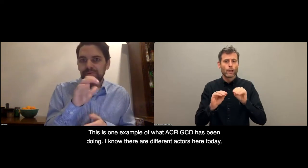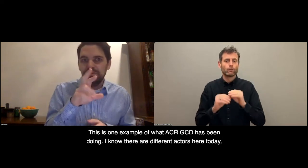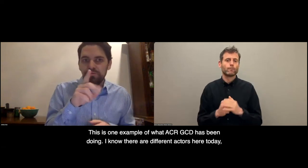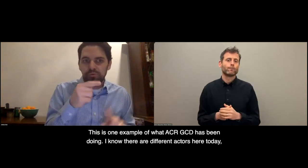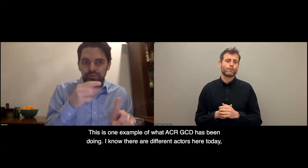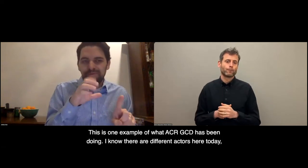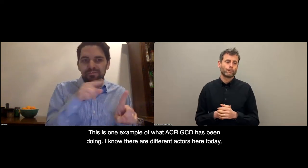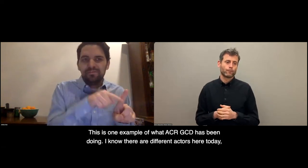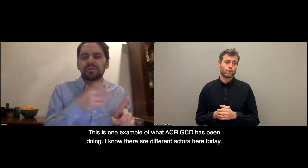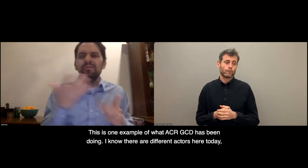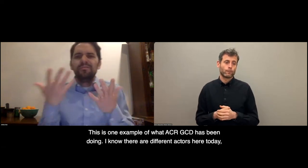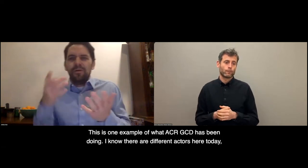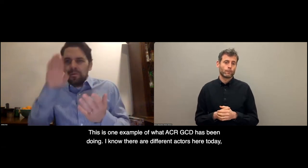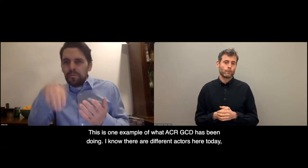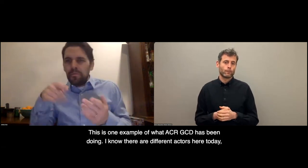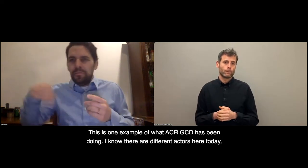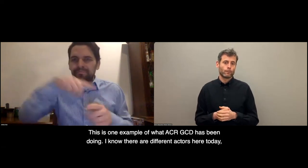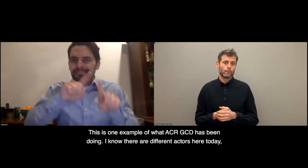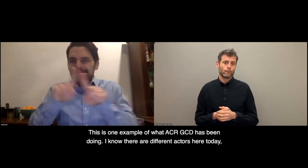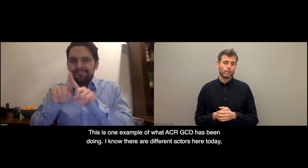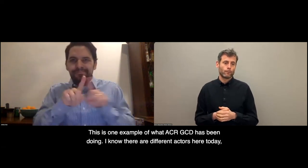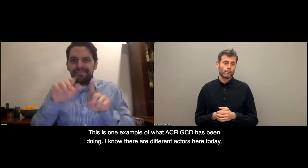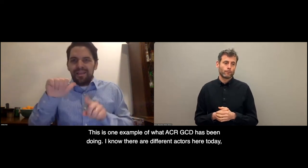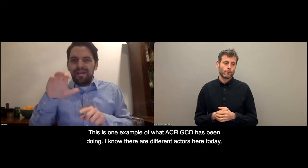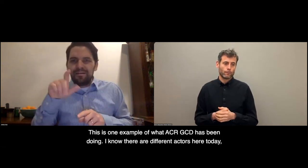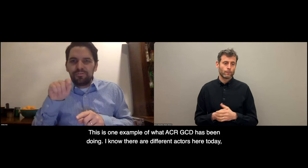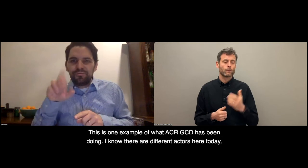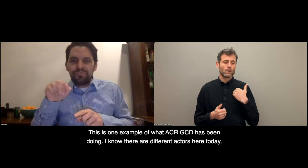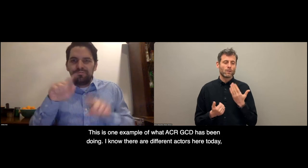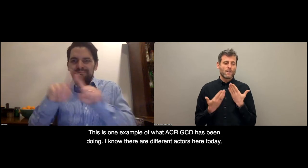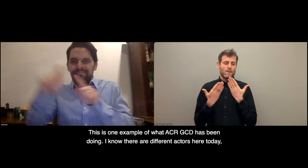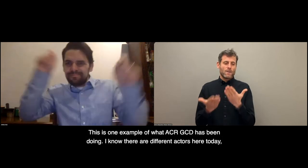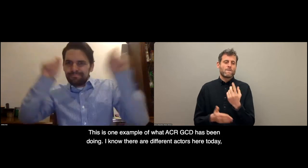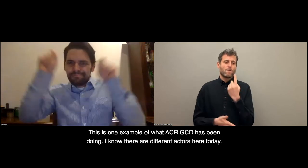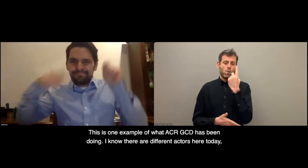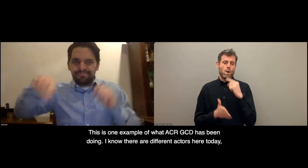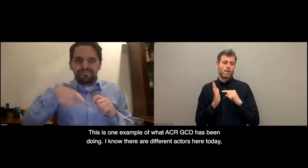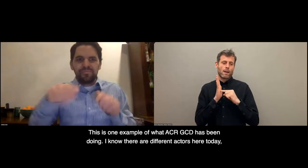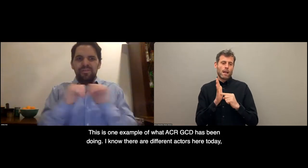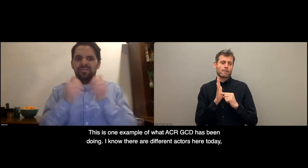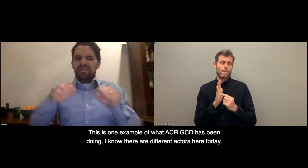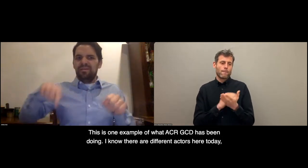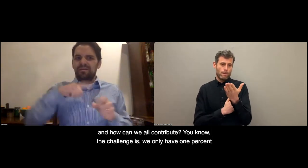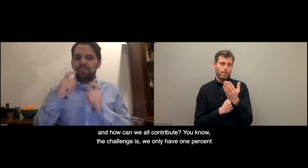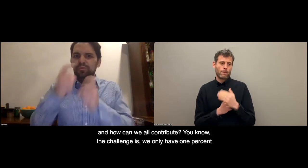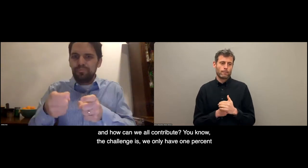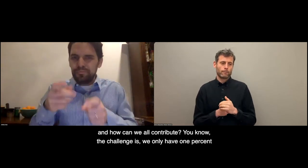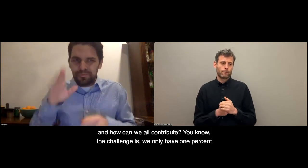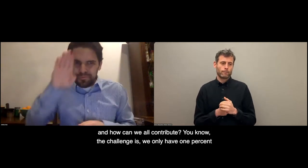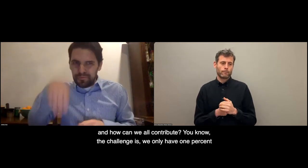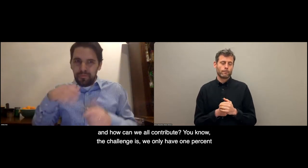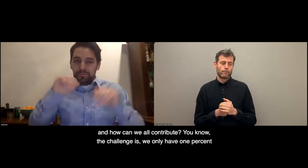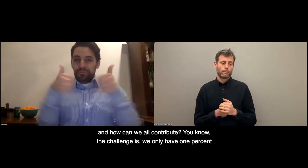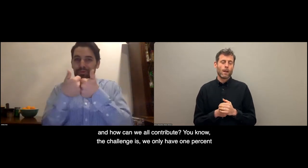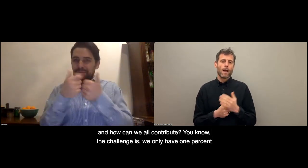This is one example of what ACR GCD has been doing. I know there are different actors here today and